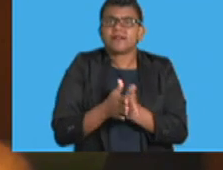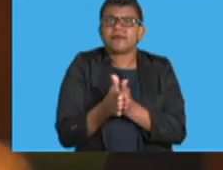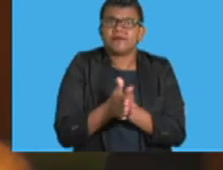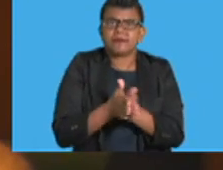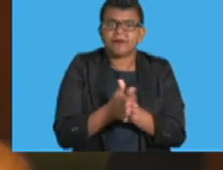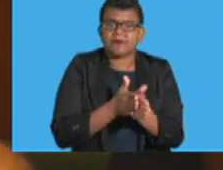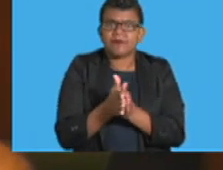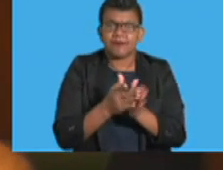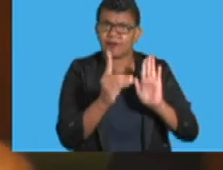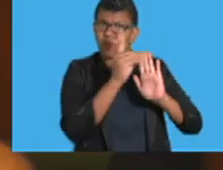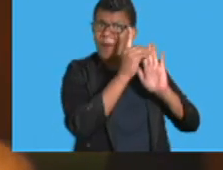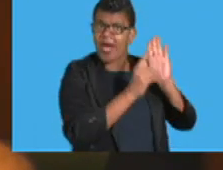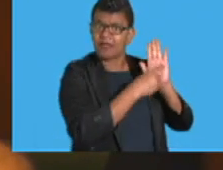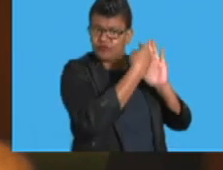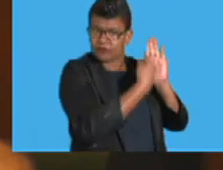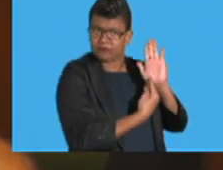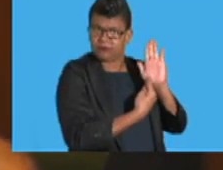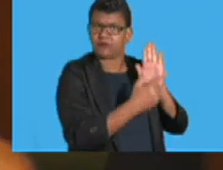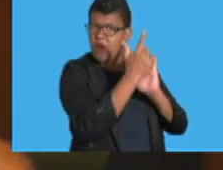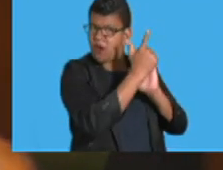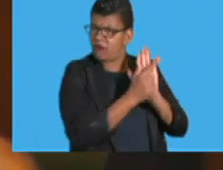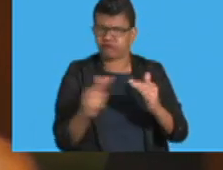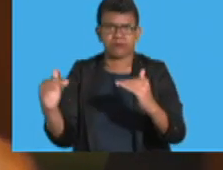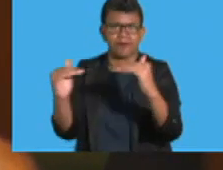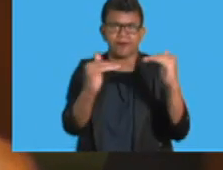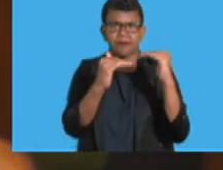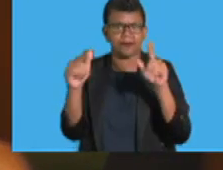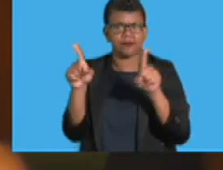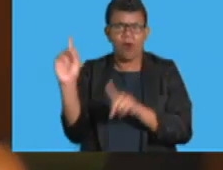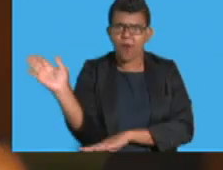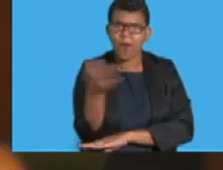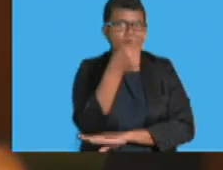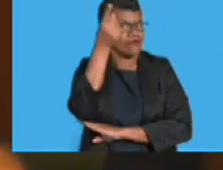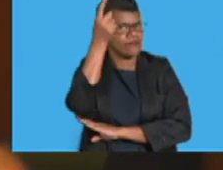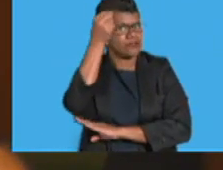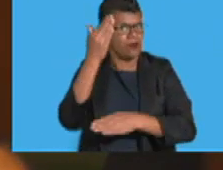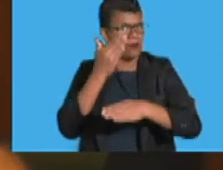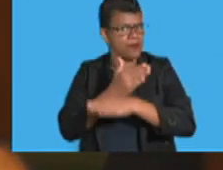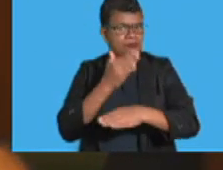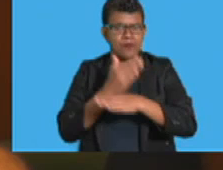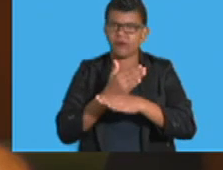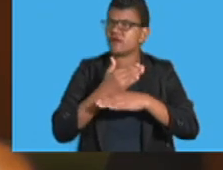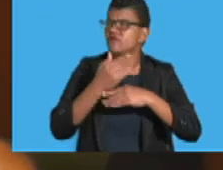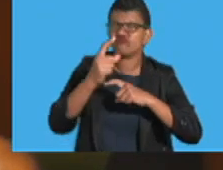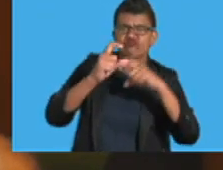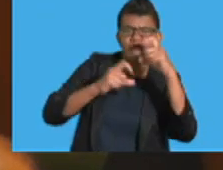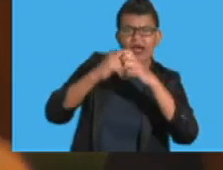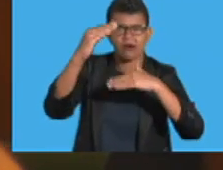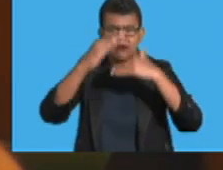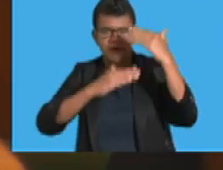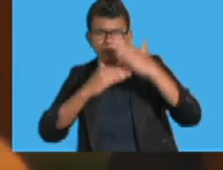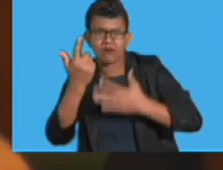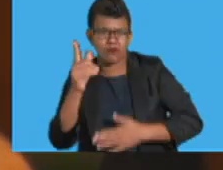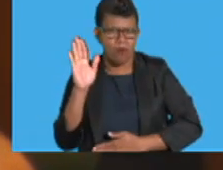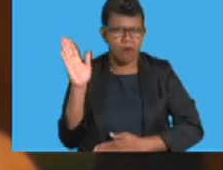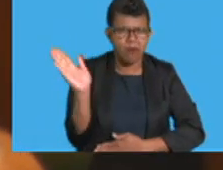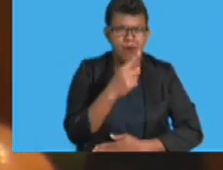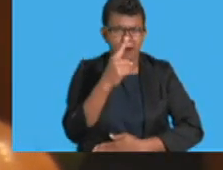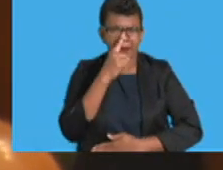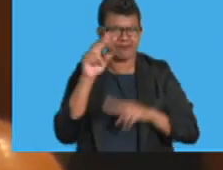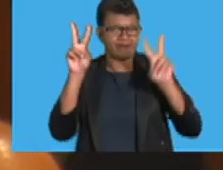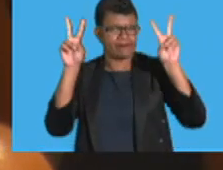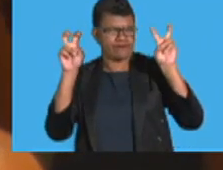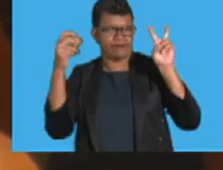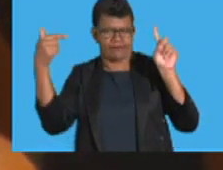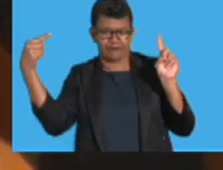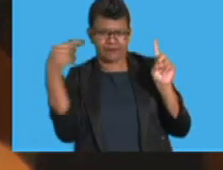genuine equality for all Fijians and resolve to work constructively in our democracy for the benefit of our people," unquote. We came into